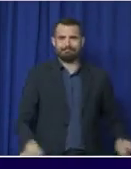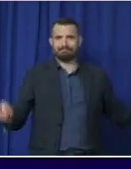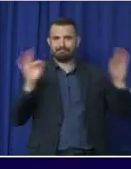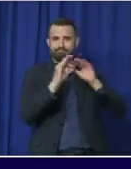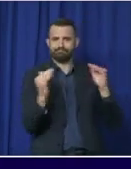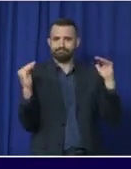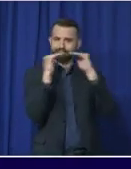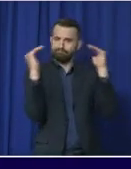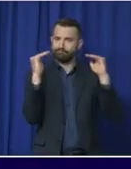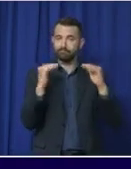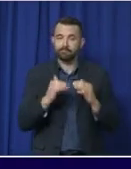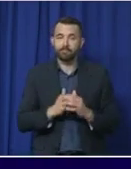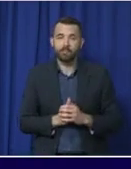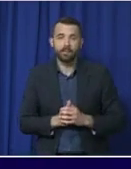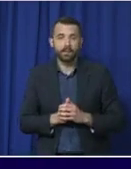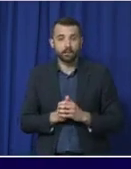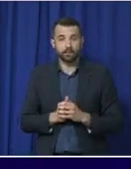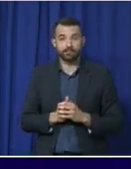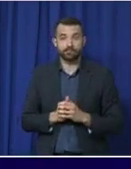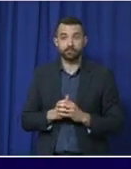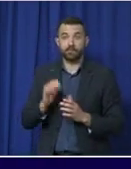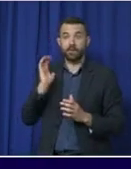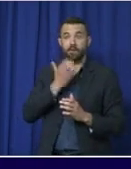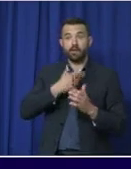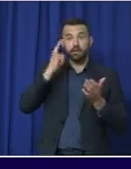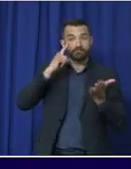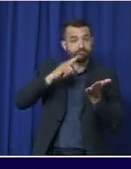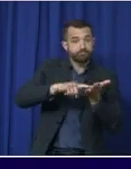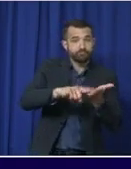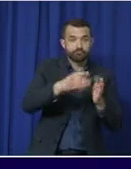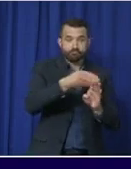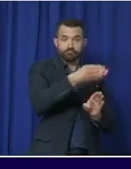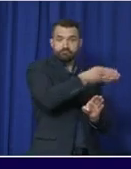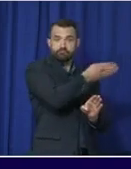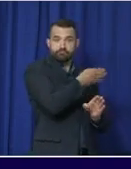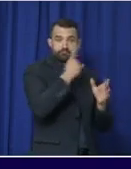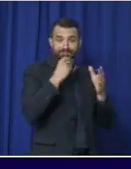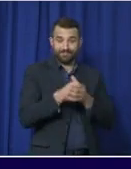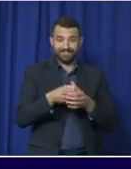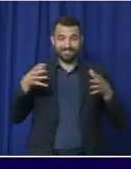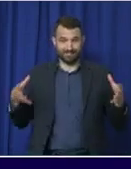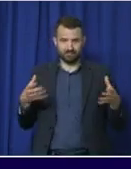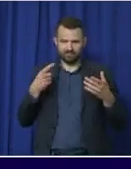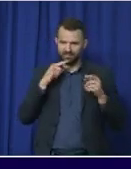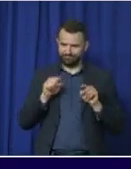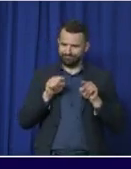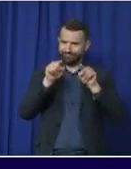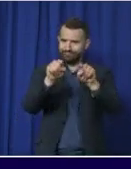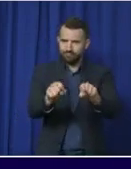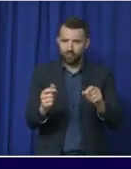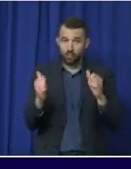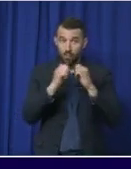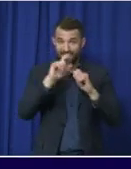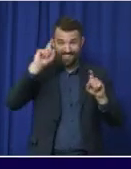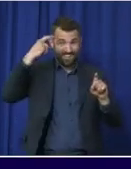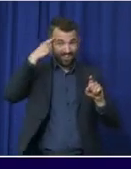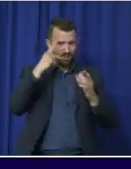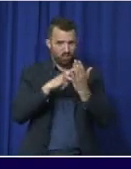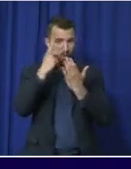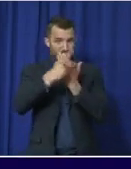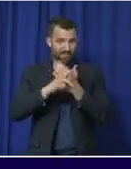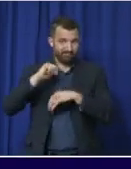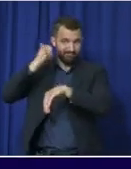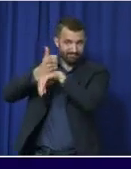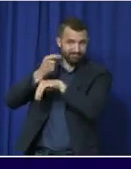The expansion of contact tracing parallels the Mills administration expansion of COVID-19 testing for the state of Maine. As we ramp